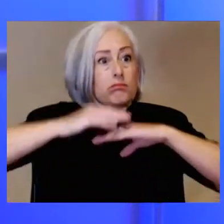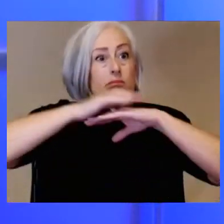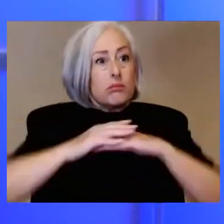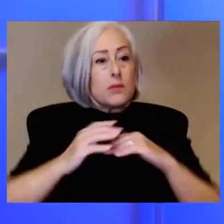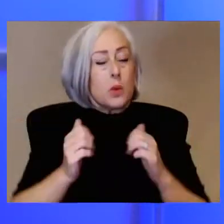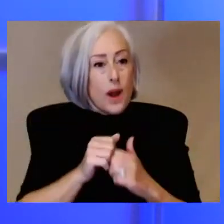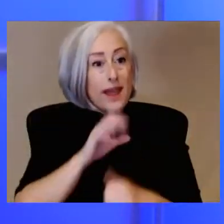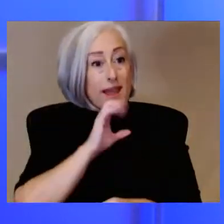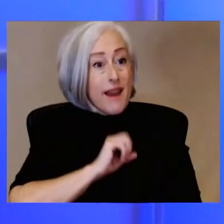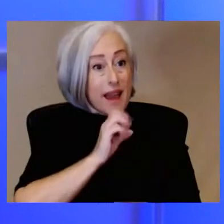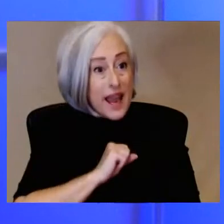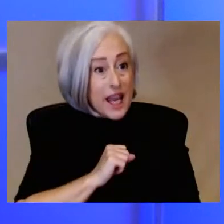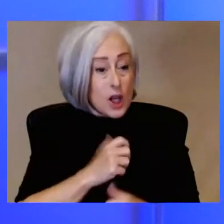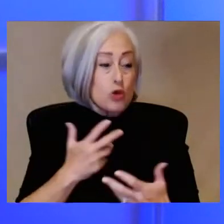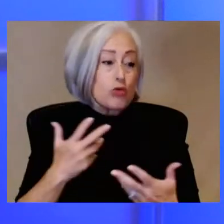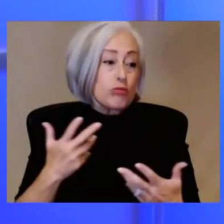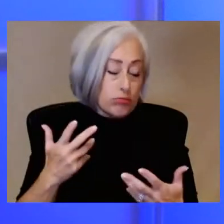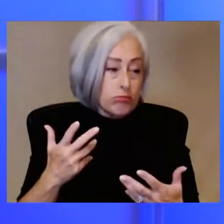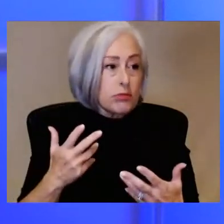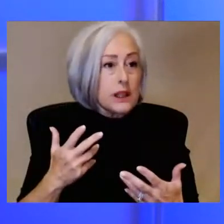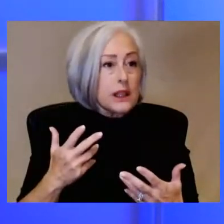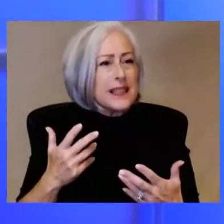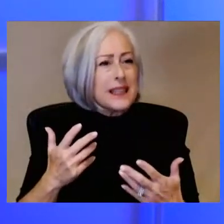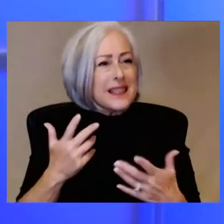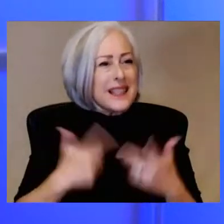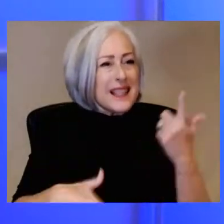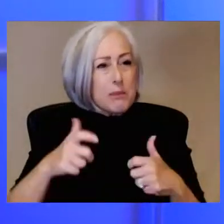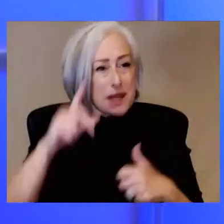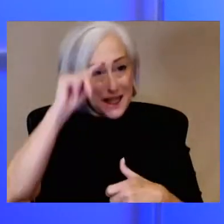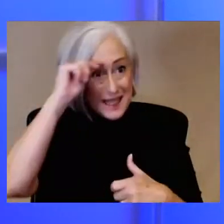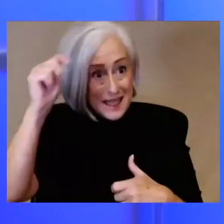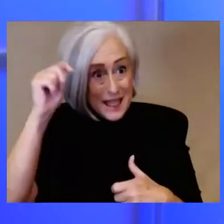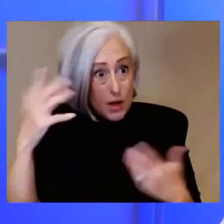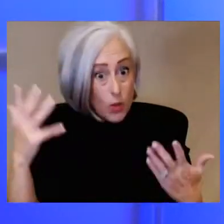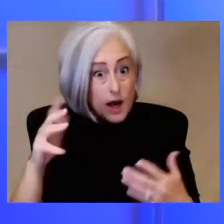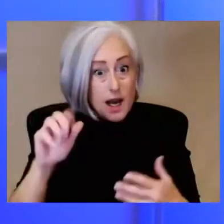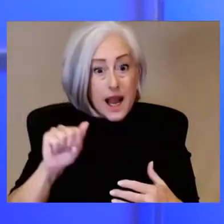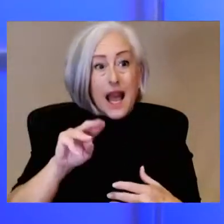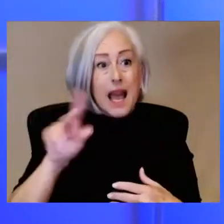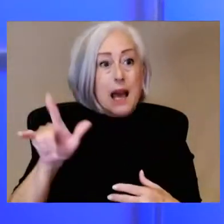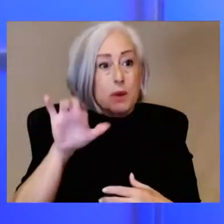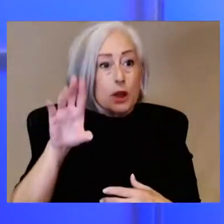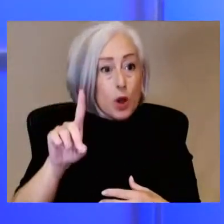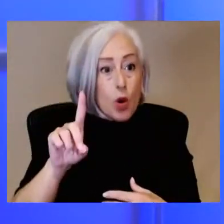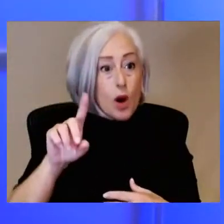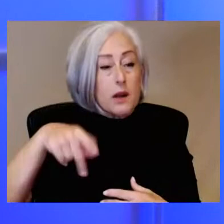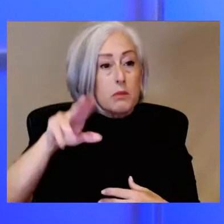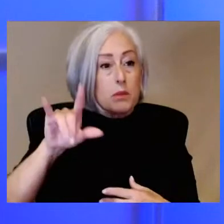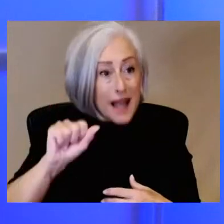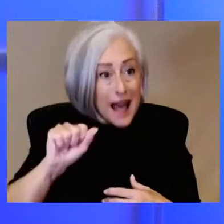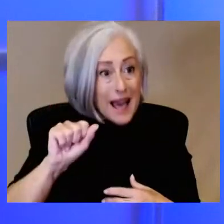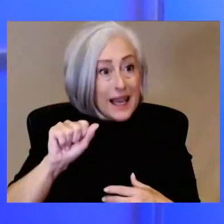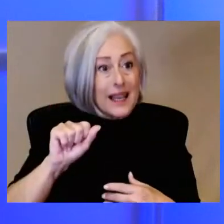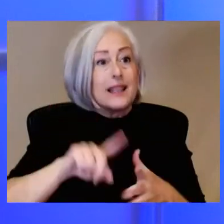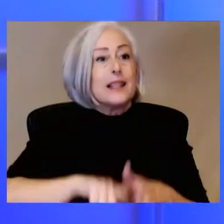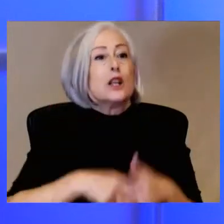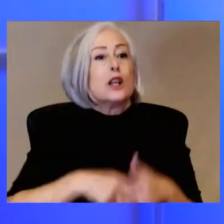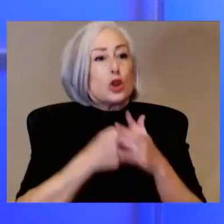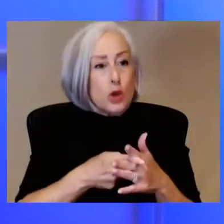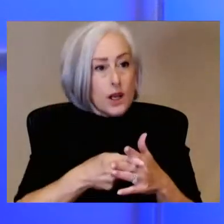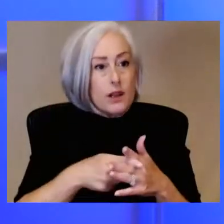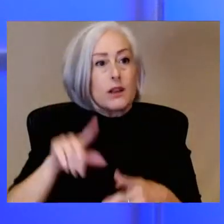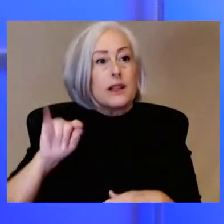that sort of the dominant theory is that those amyloid plaques trigger the tangle buildup and the cell death that we see in Alzheimer's disease.